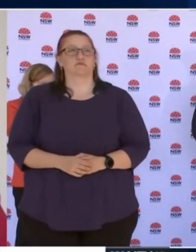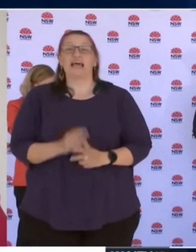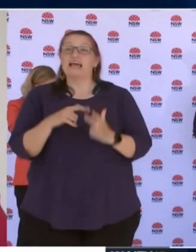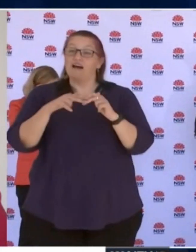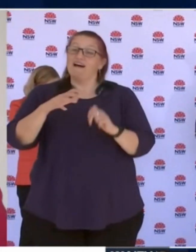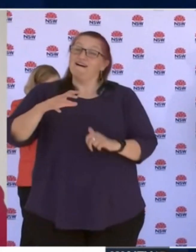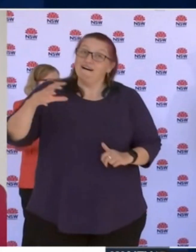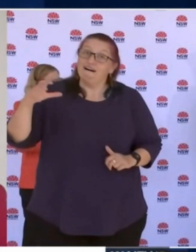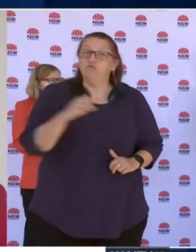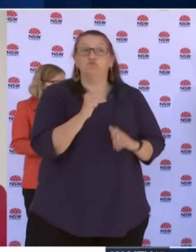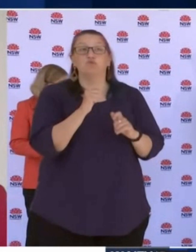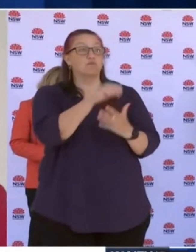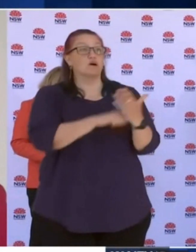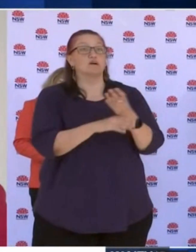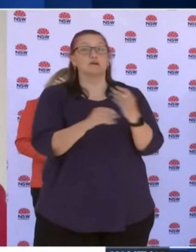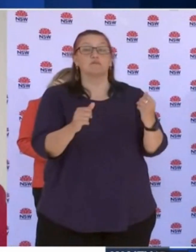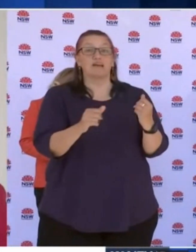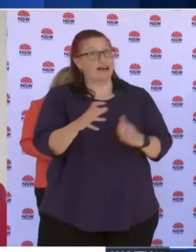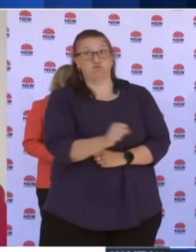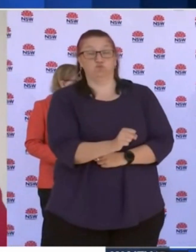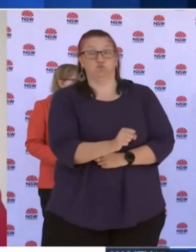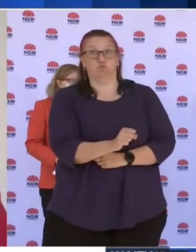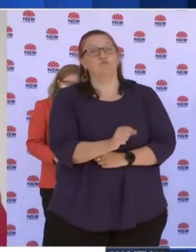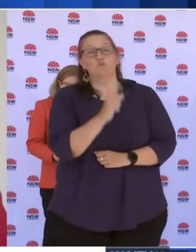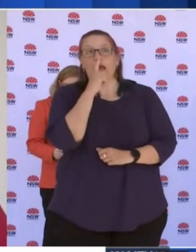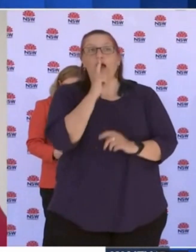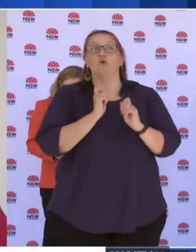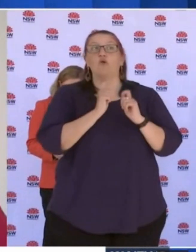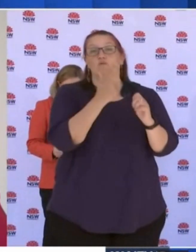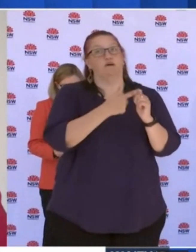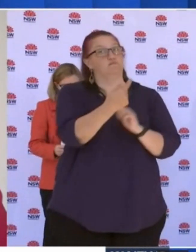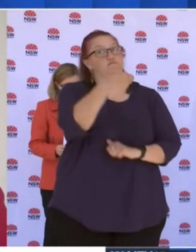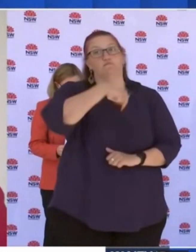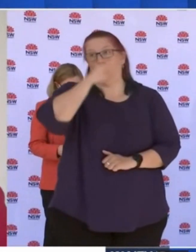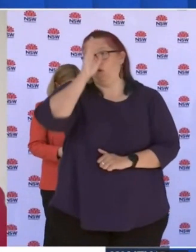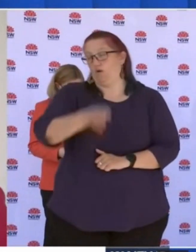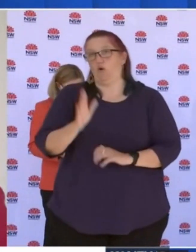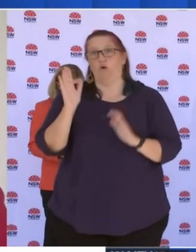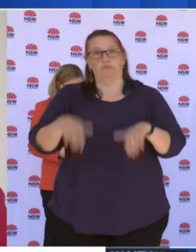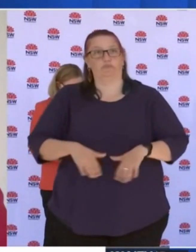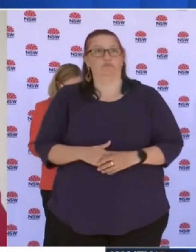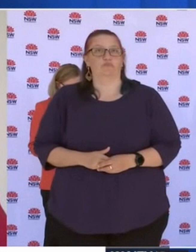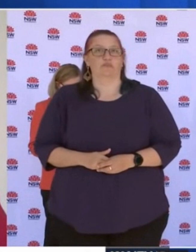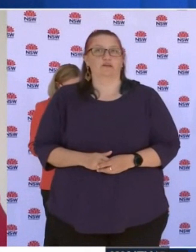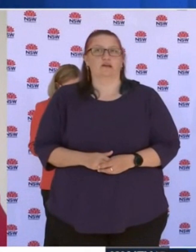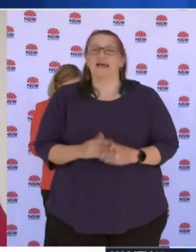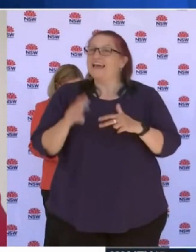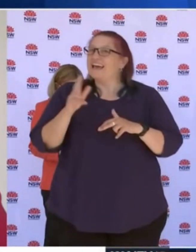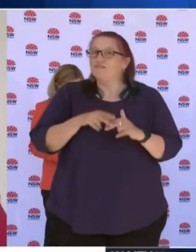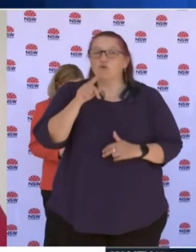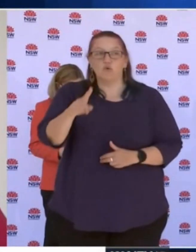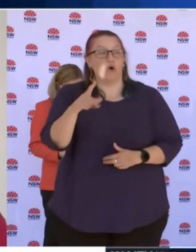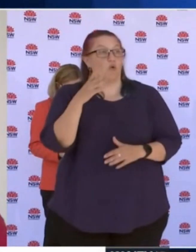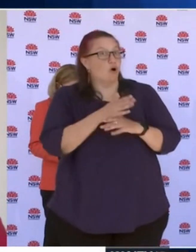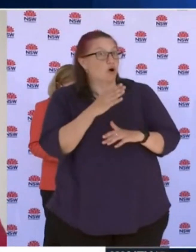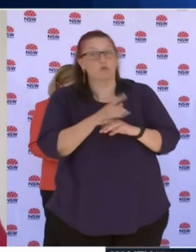are a worker doing an essential job that you do not turn up if you have the mildest of symptoms. This strain